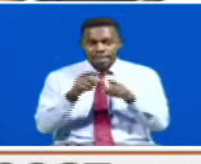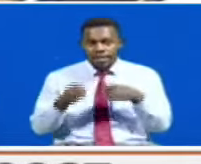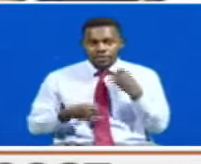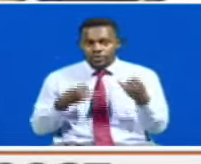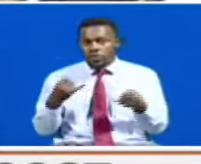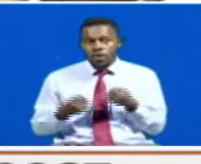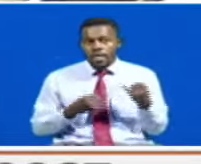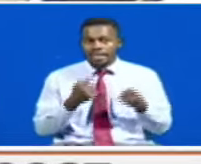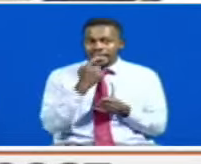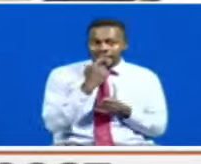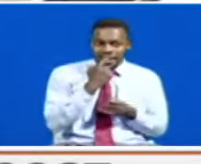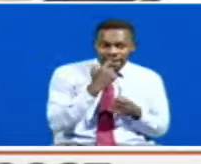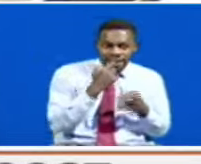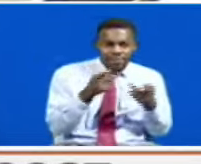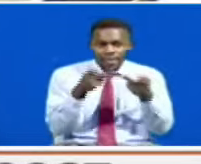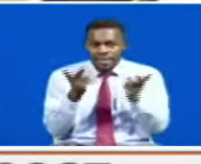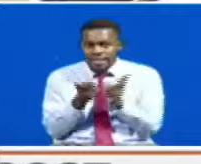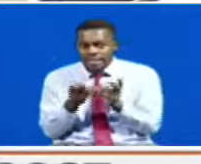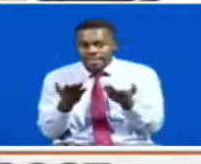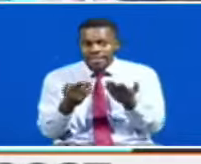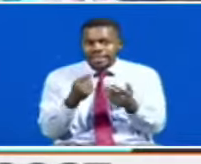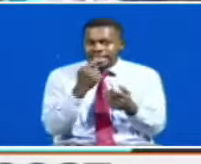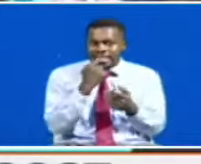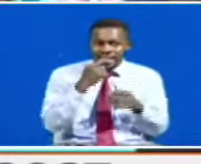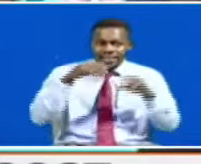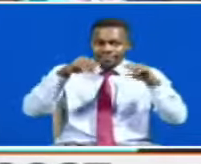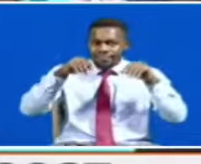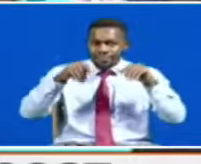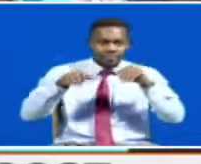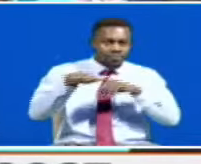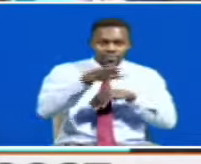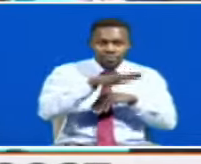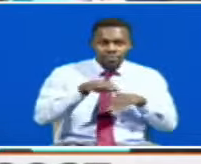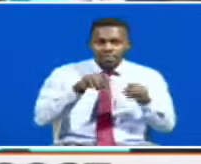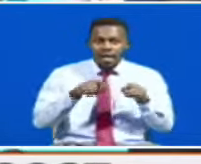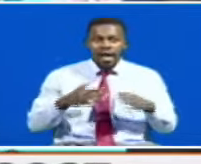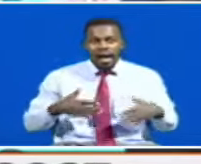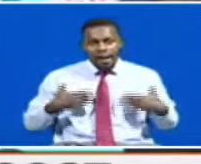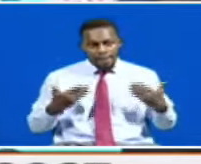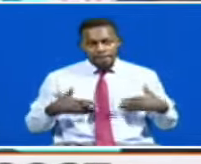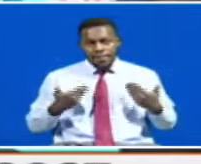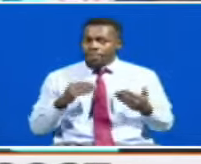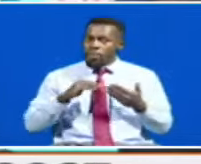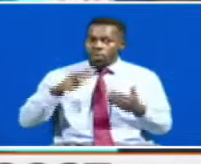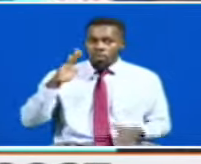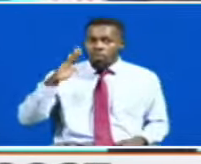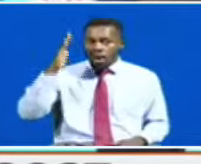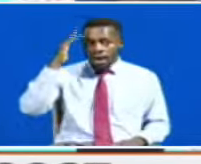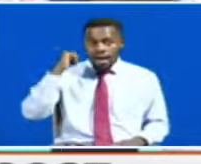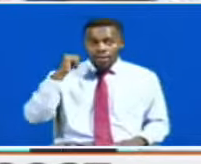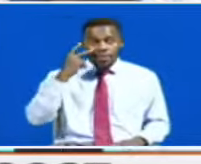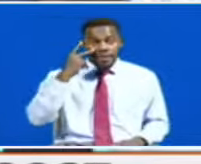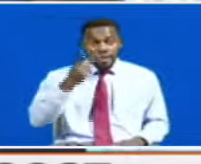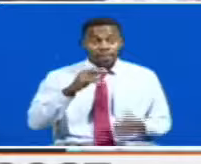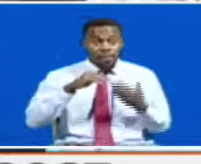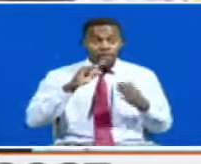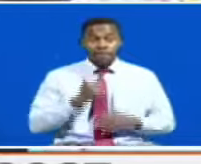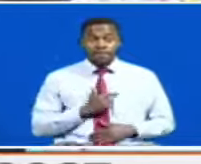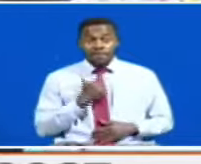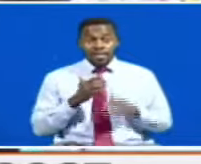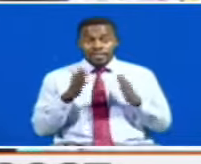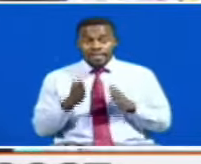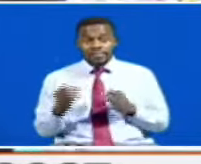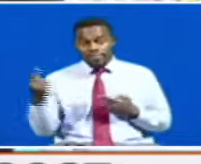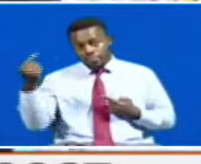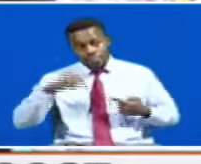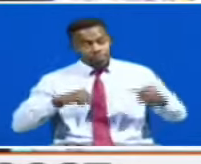the white beaches in the port in the city of Mombasa. We're happy as a country to see that tourists are coming to our